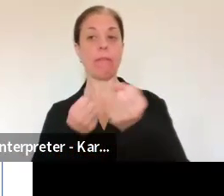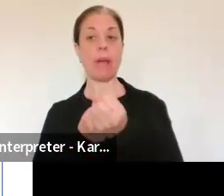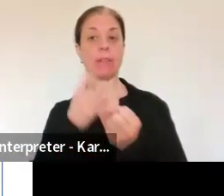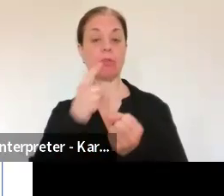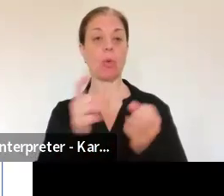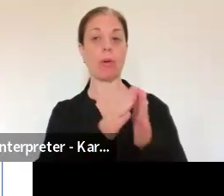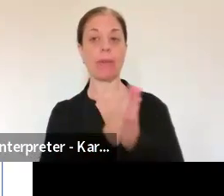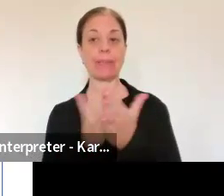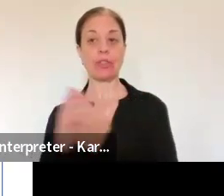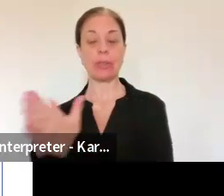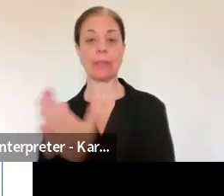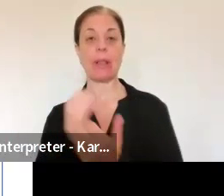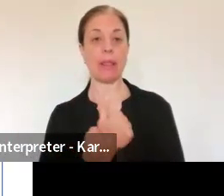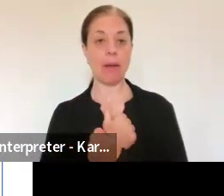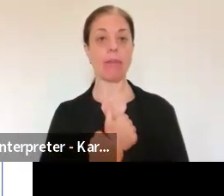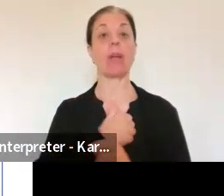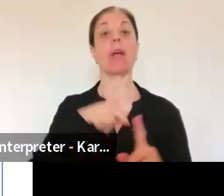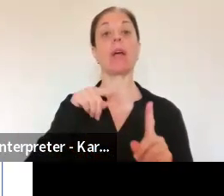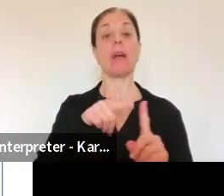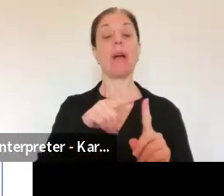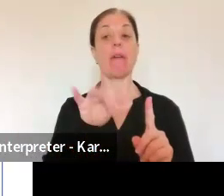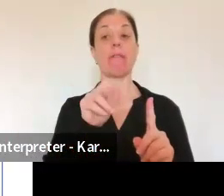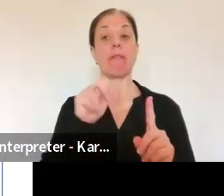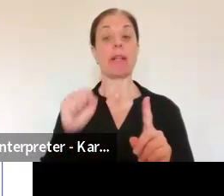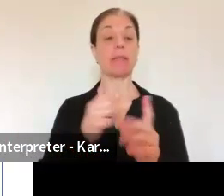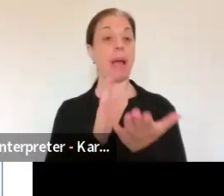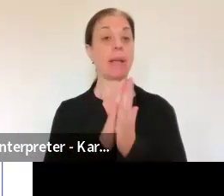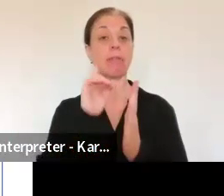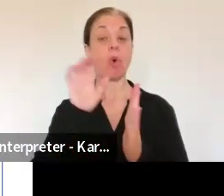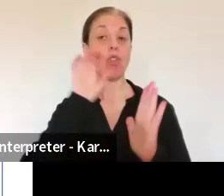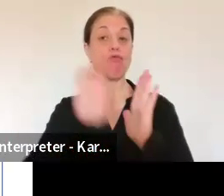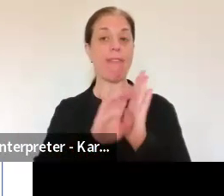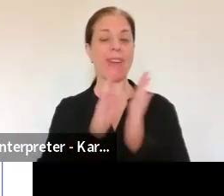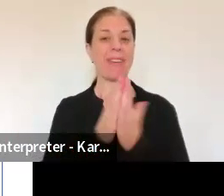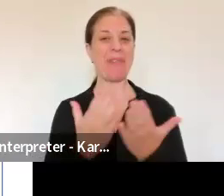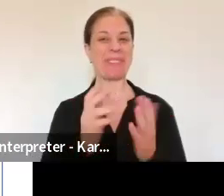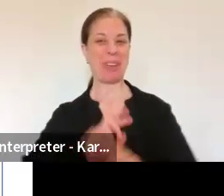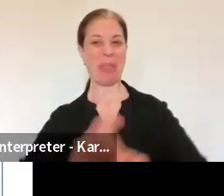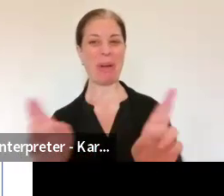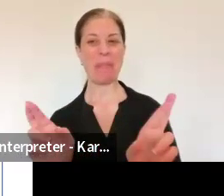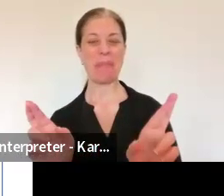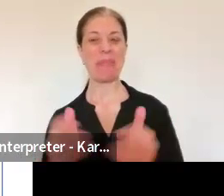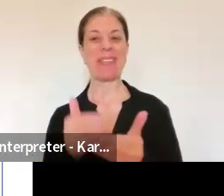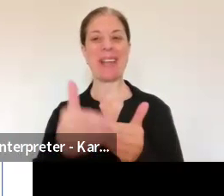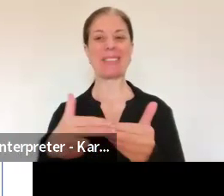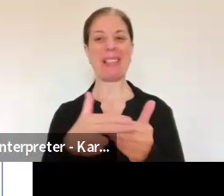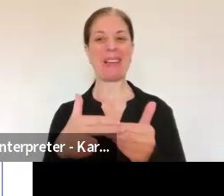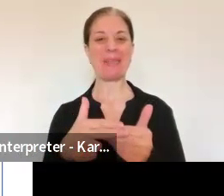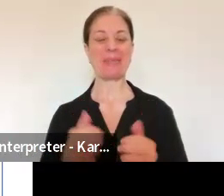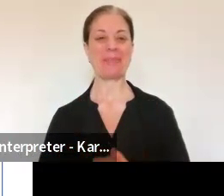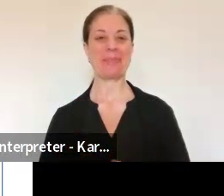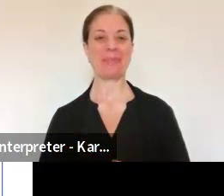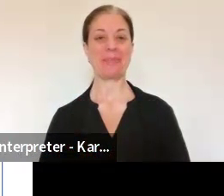love. Tammy's fans have been asking for graphic novels, and here they come. Next slide.